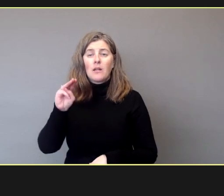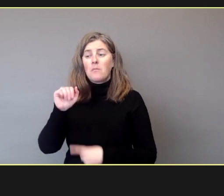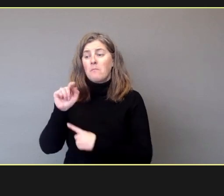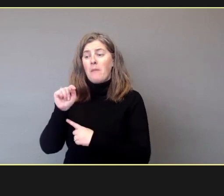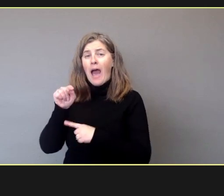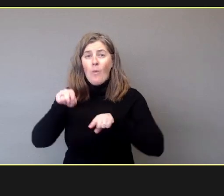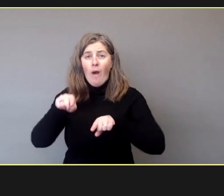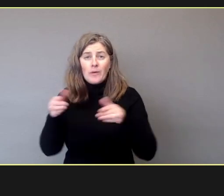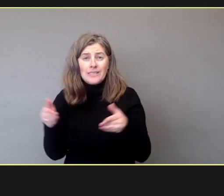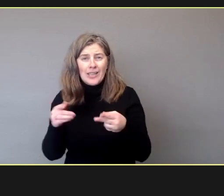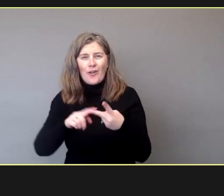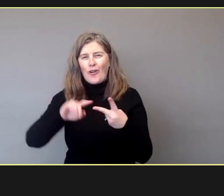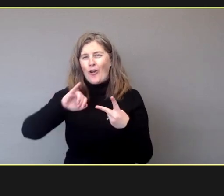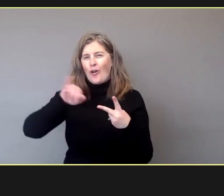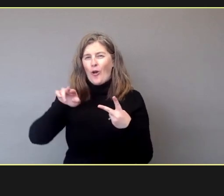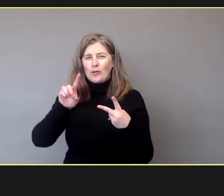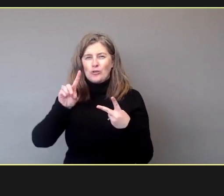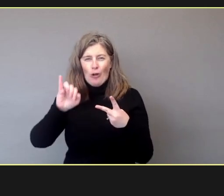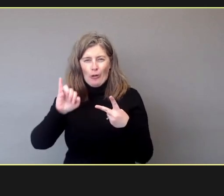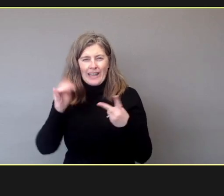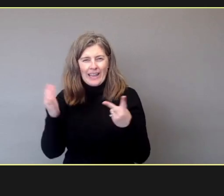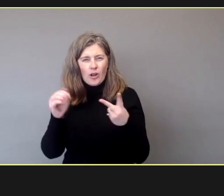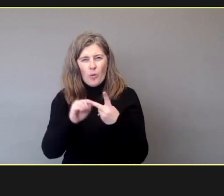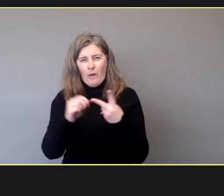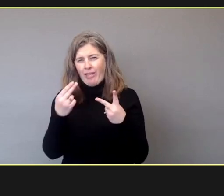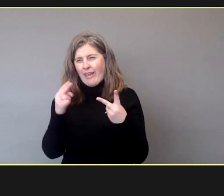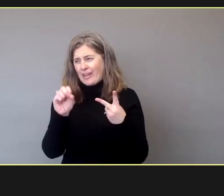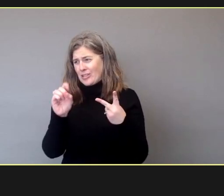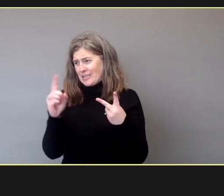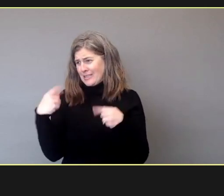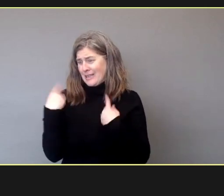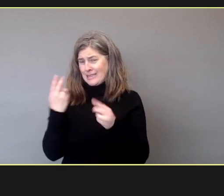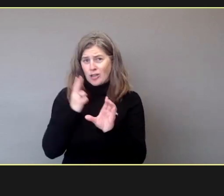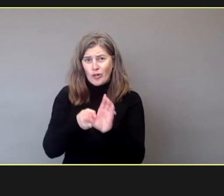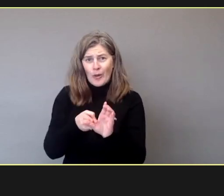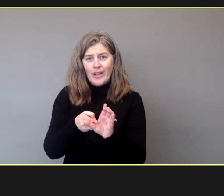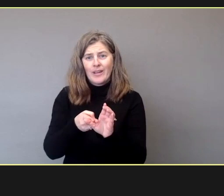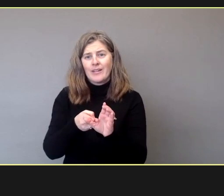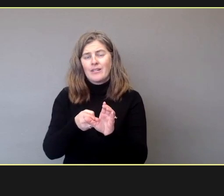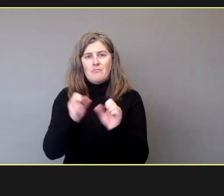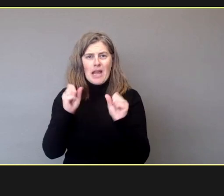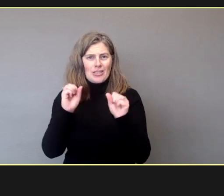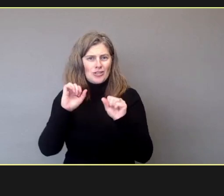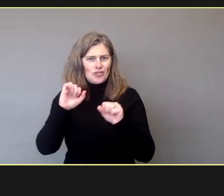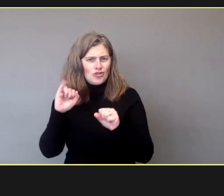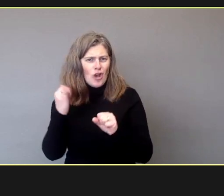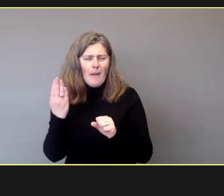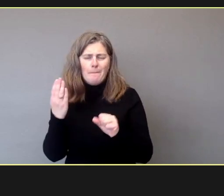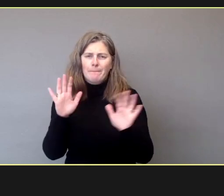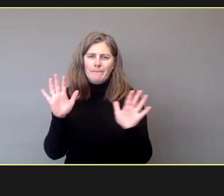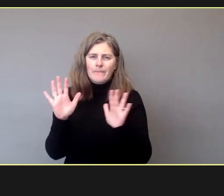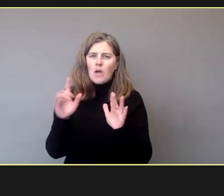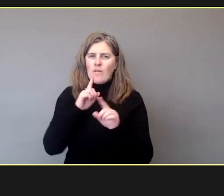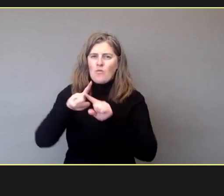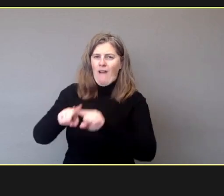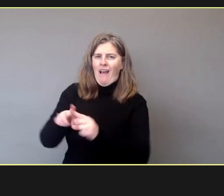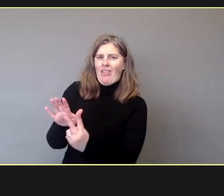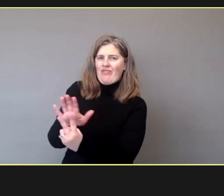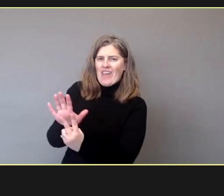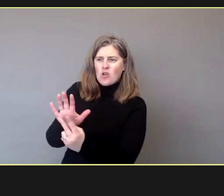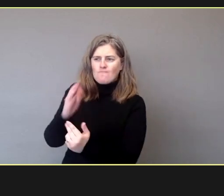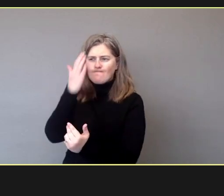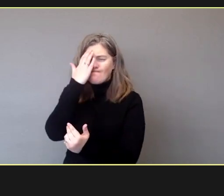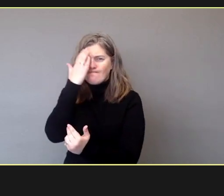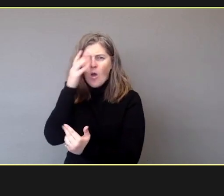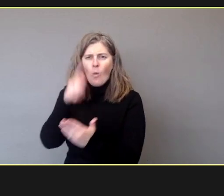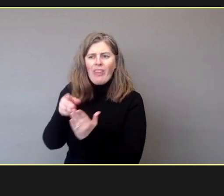Jody, who's been with HSD since I got here, done an amazing job. I really rely on their instincts and what they tell